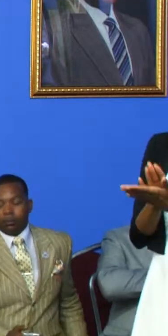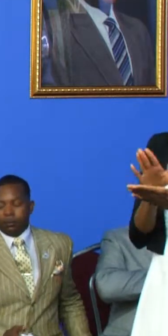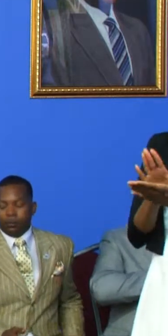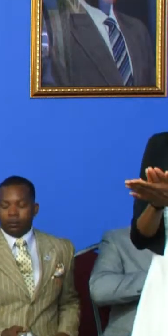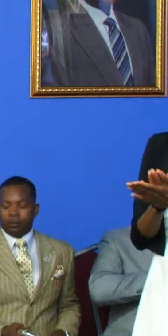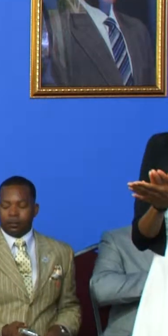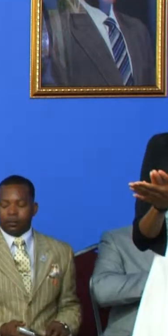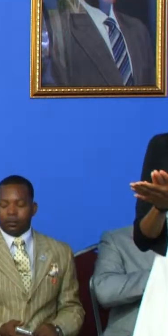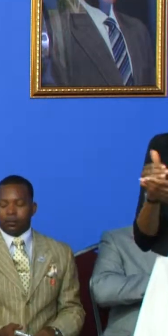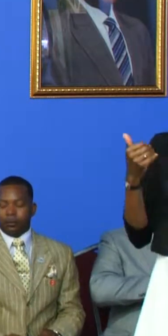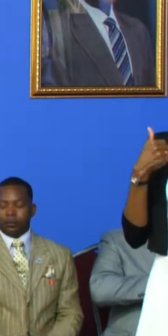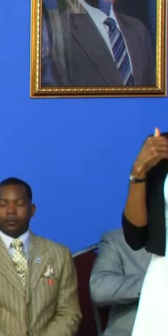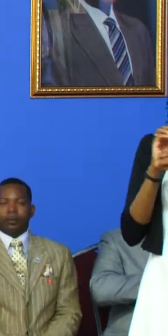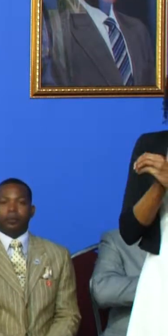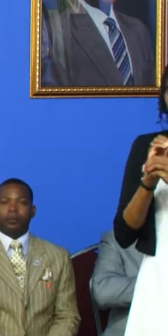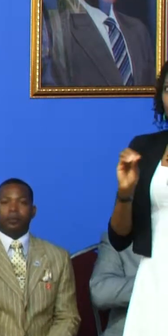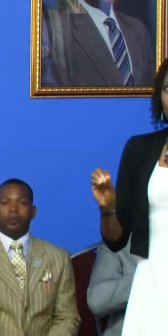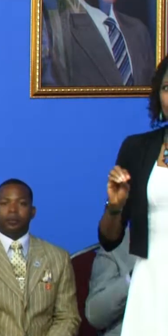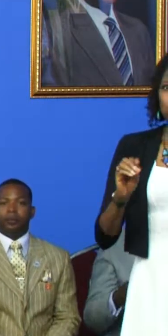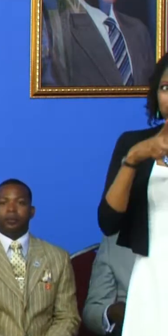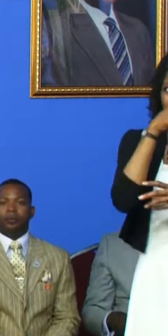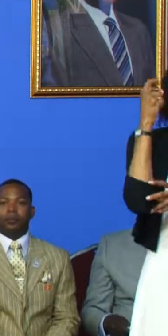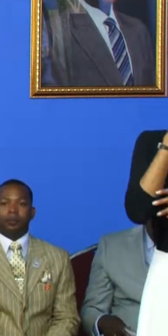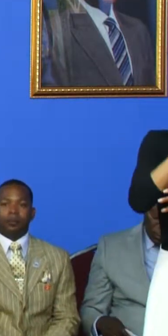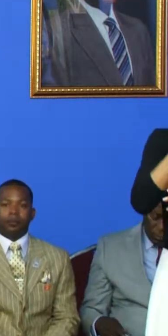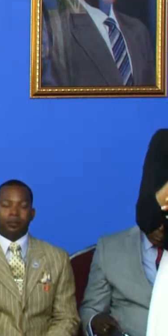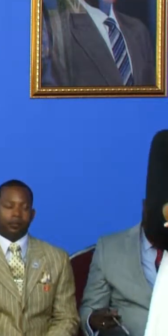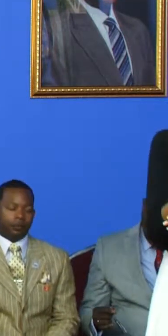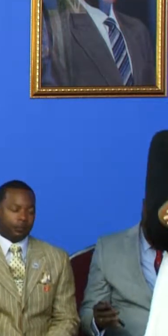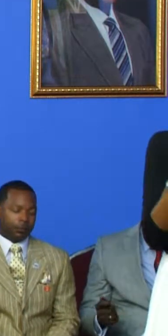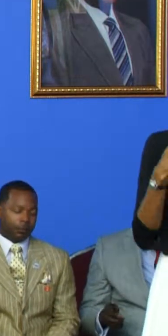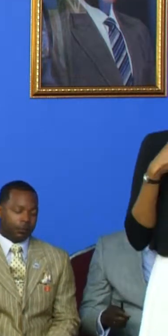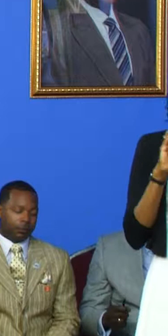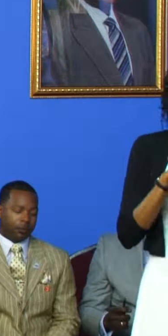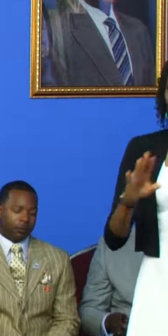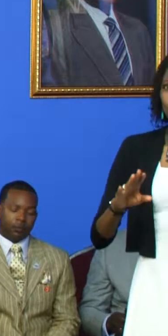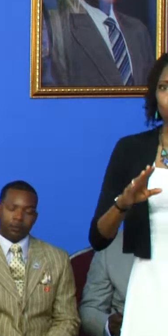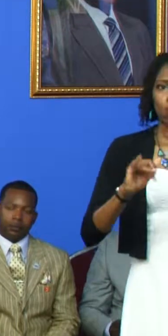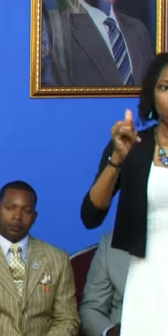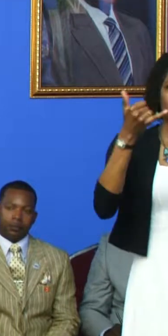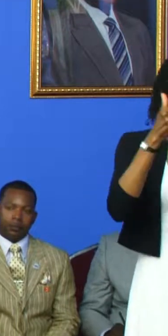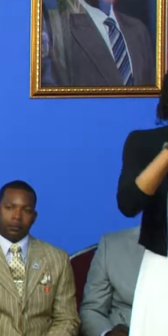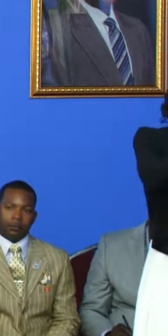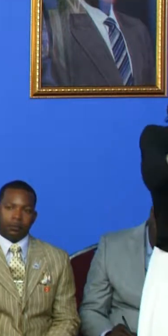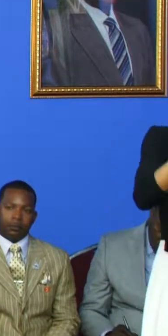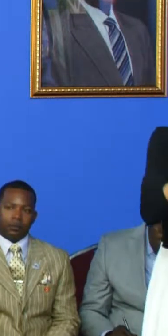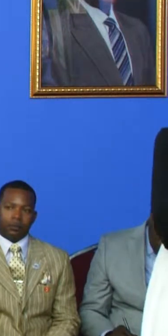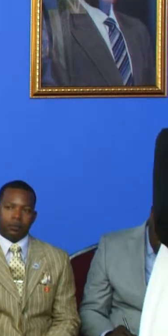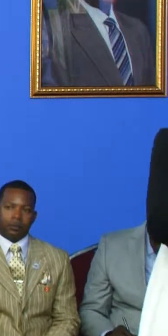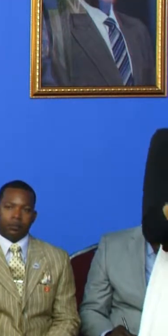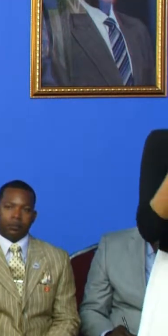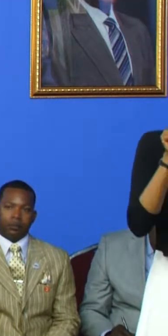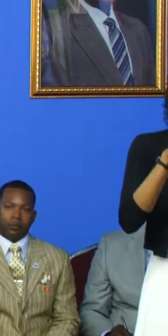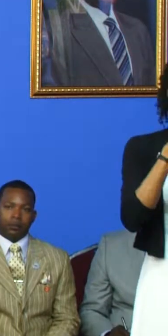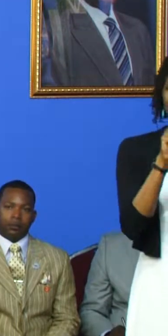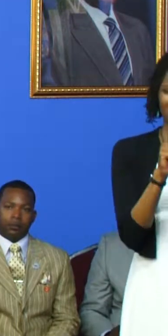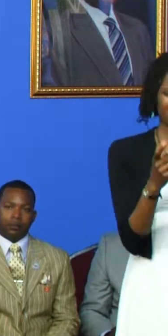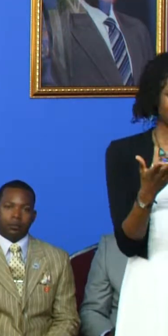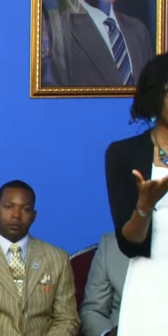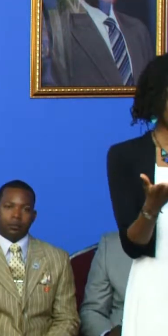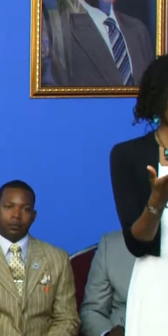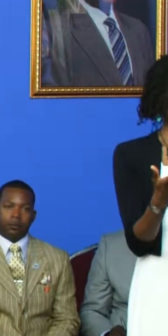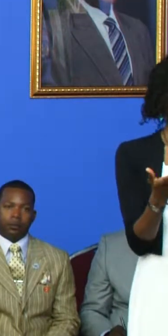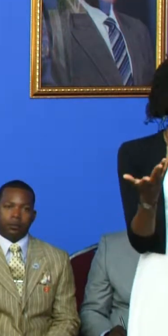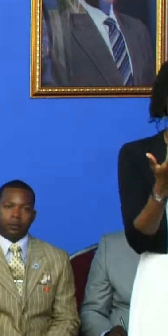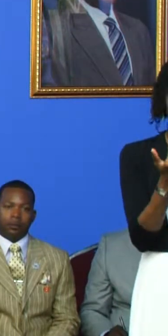no summer jobs, have no recreational facilities, you will ask and say,